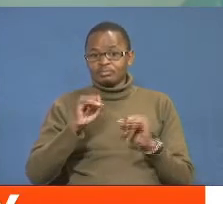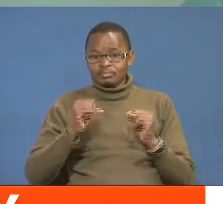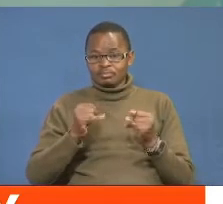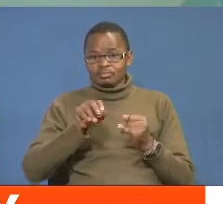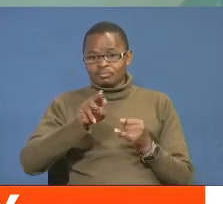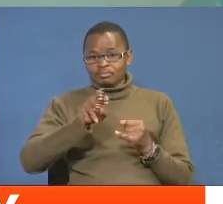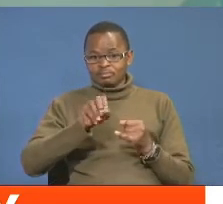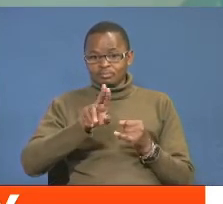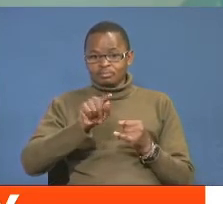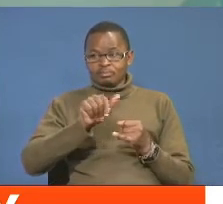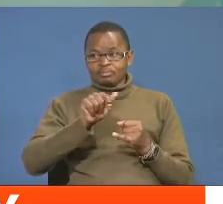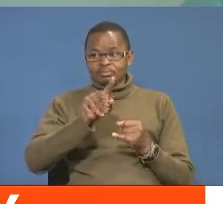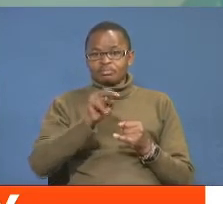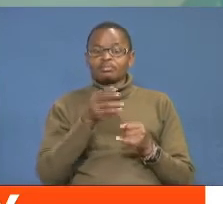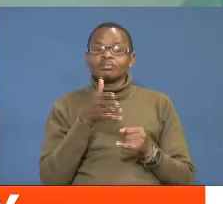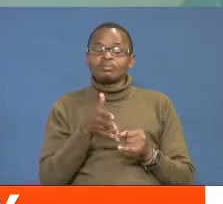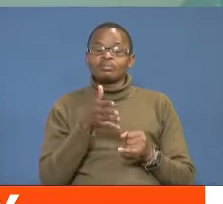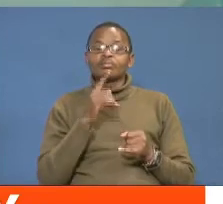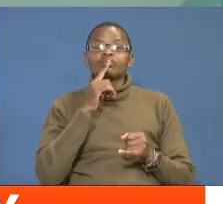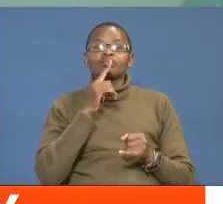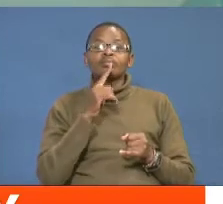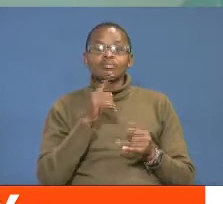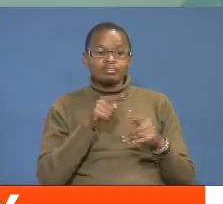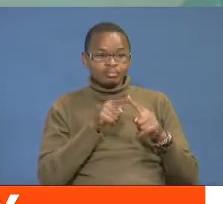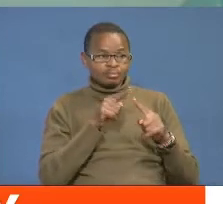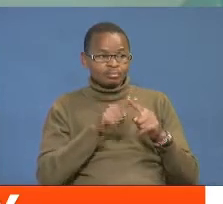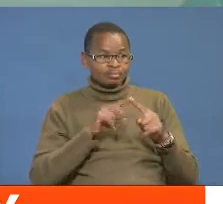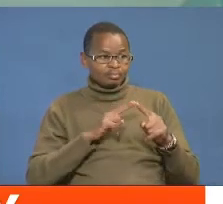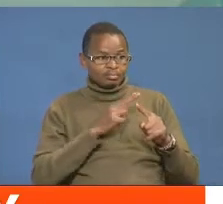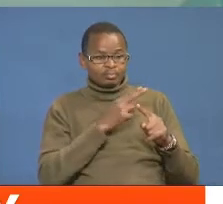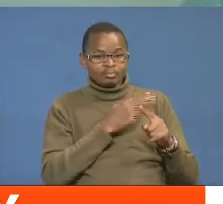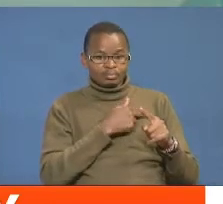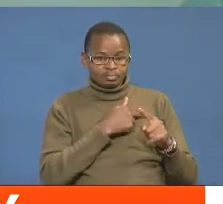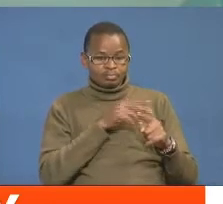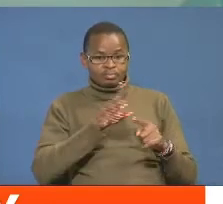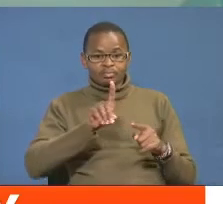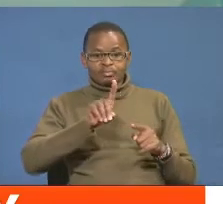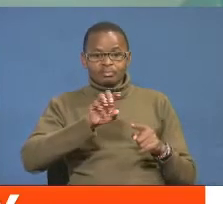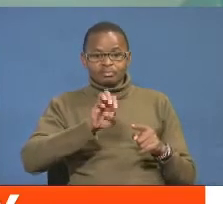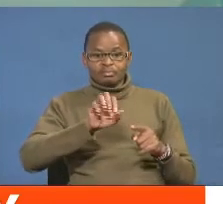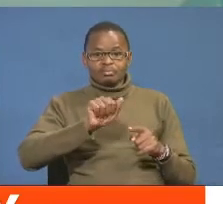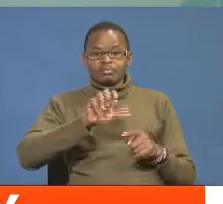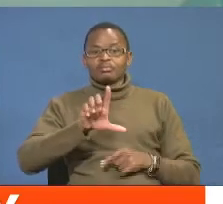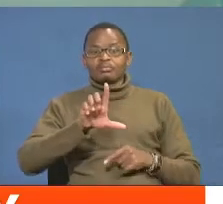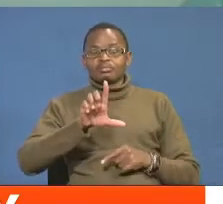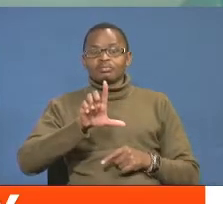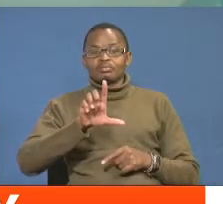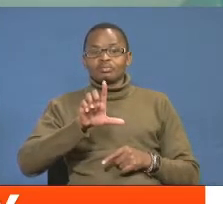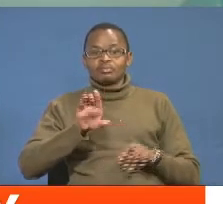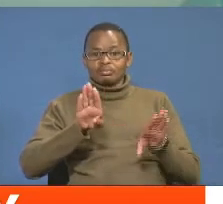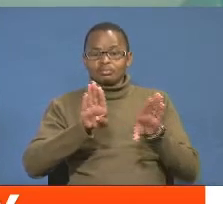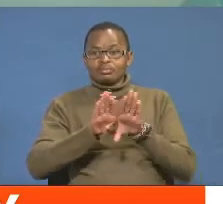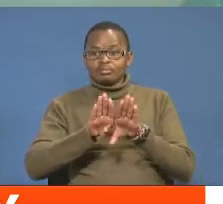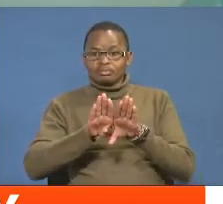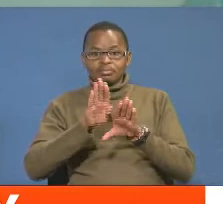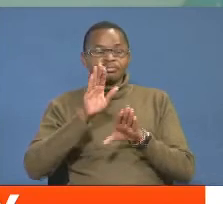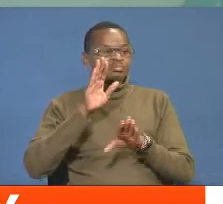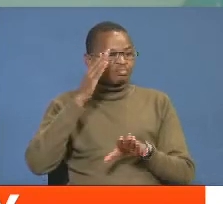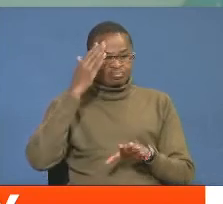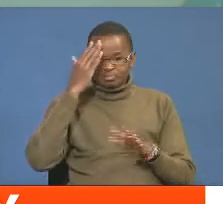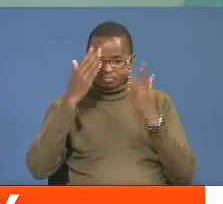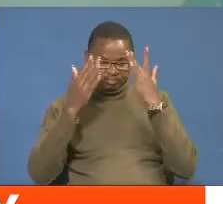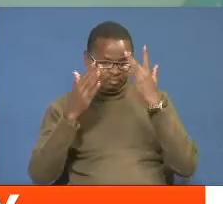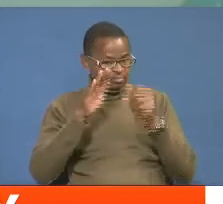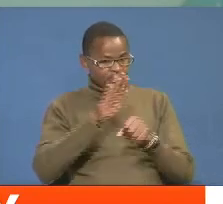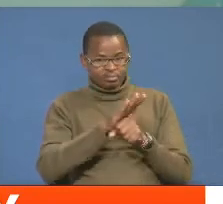new mutation is here, it's already here. So it's up to us to just, you know, deal with it. Closing down, I don't know